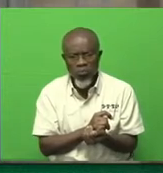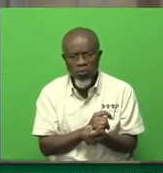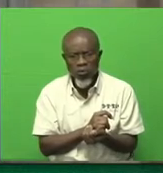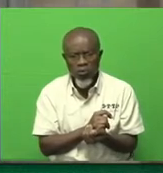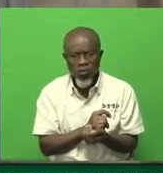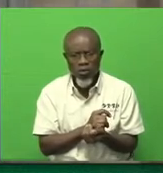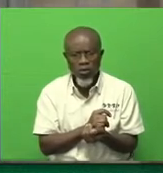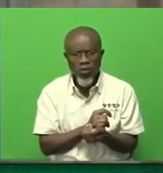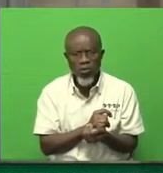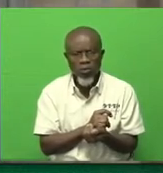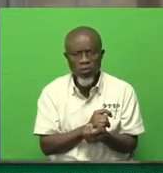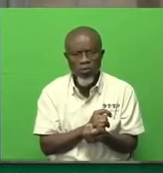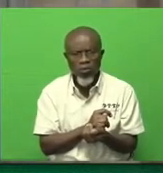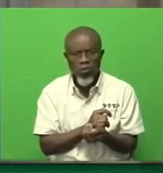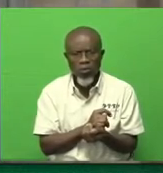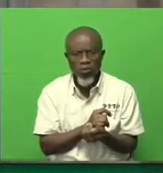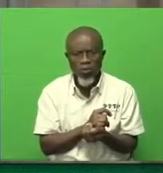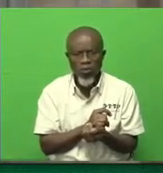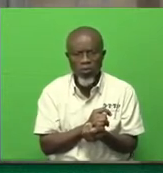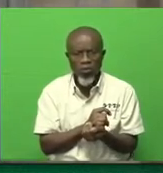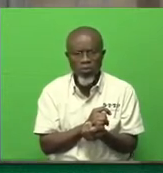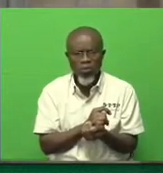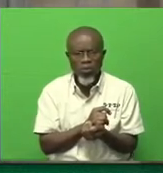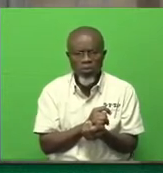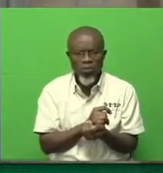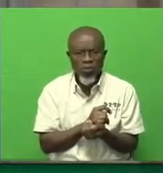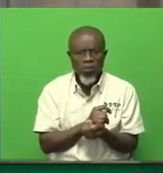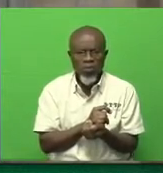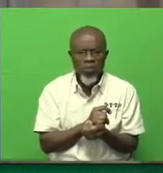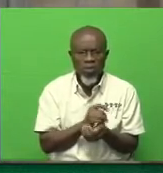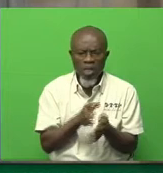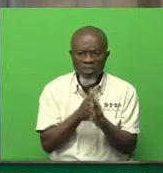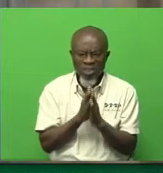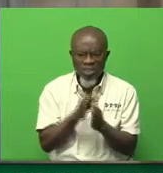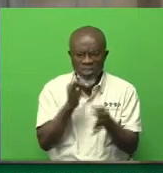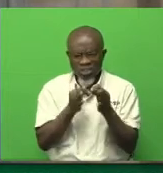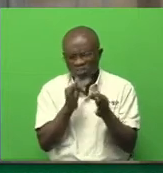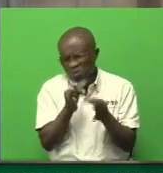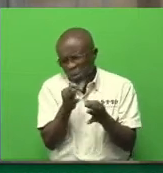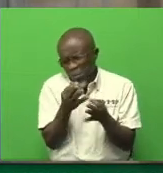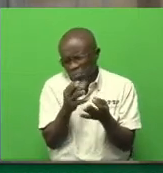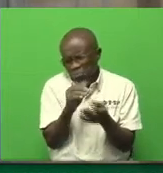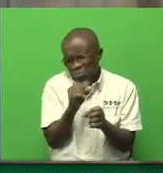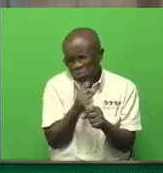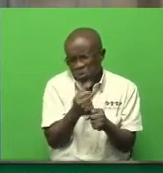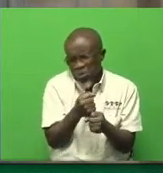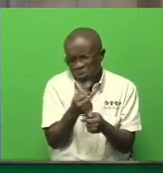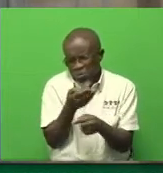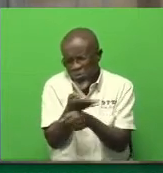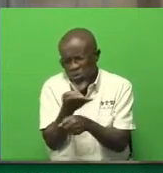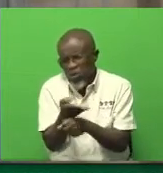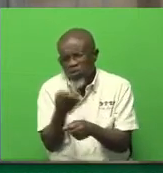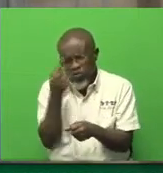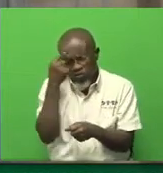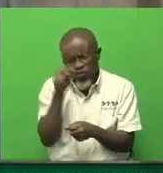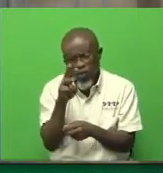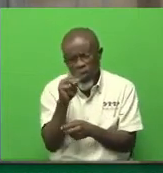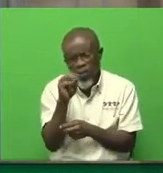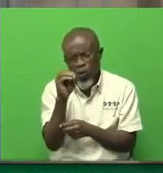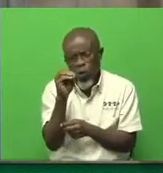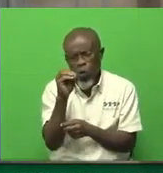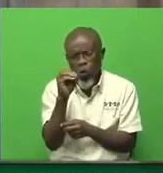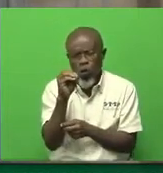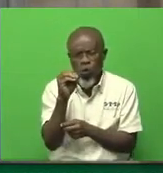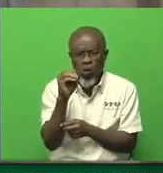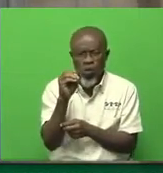have we made a pre-order of Madonna's by villain vaccines attending who approval you spoke nothing